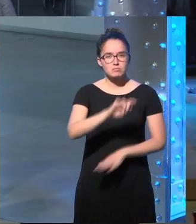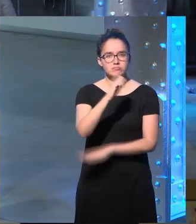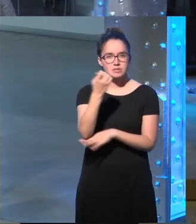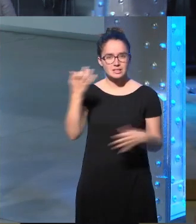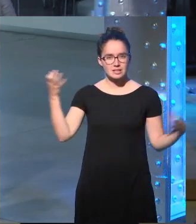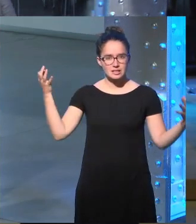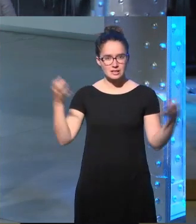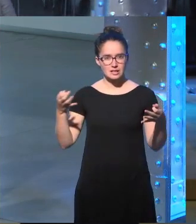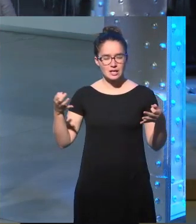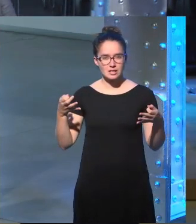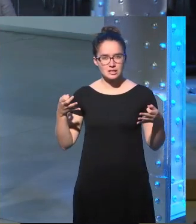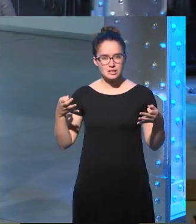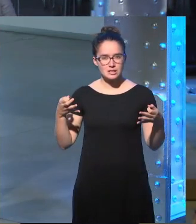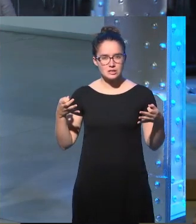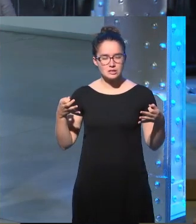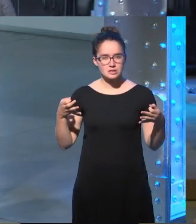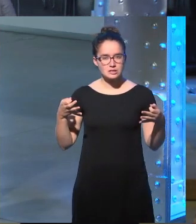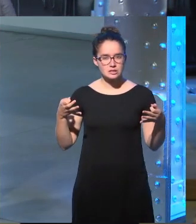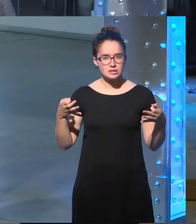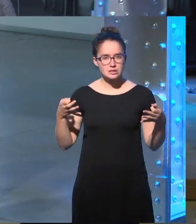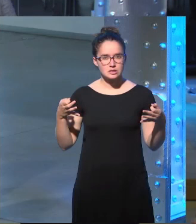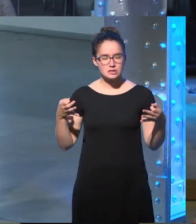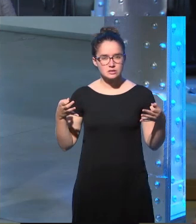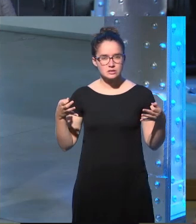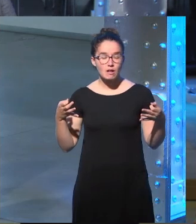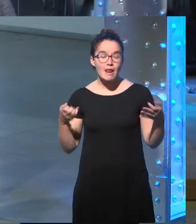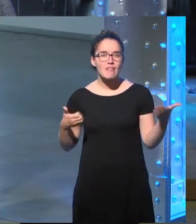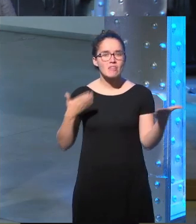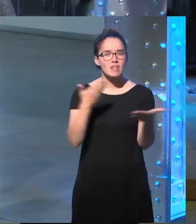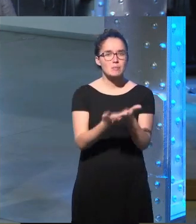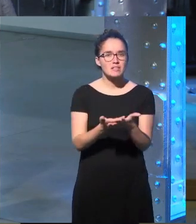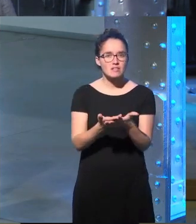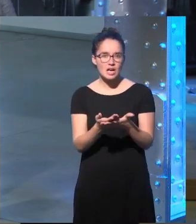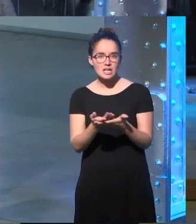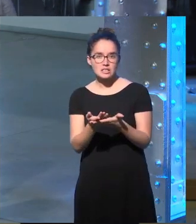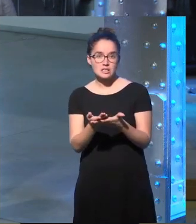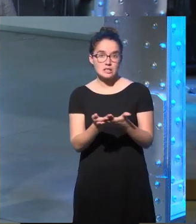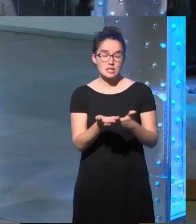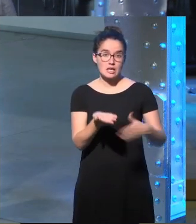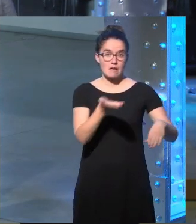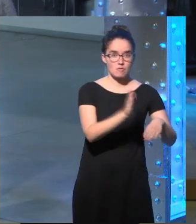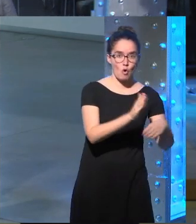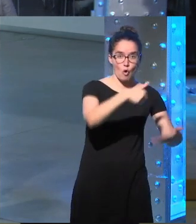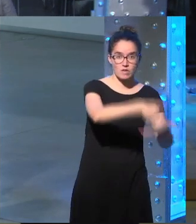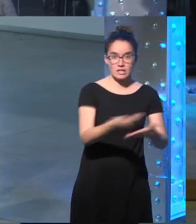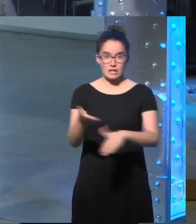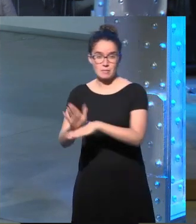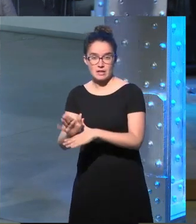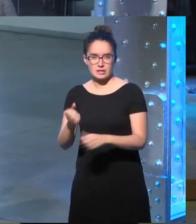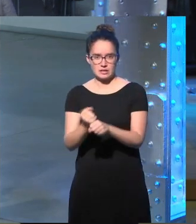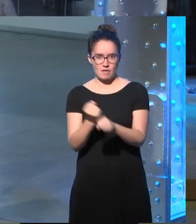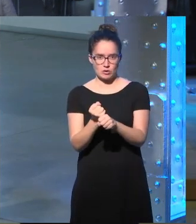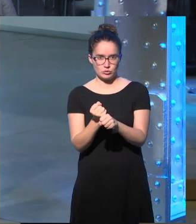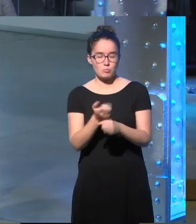also reducing the scope of those or the demand and the supply and demand